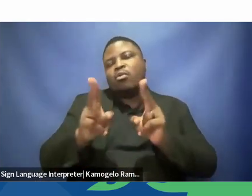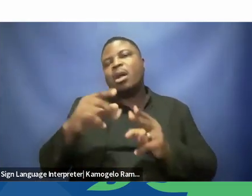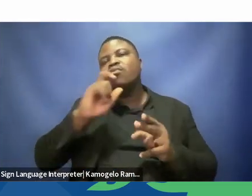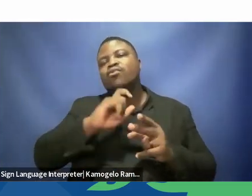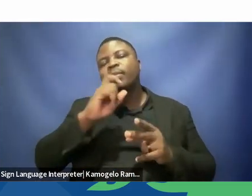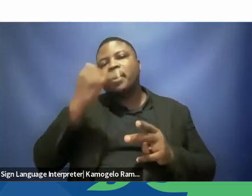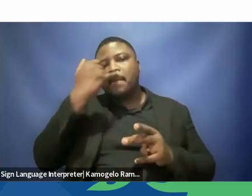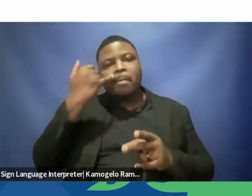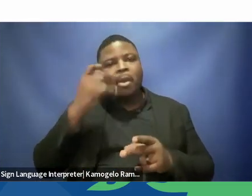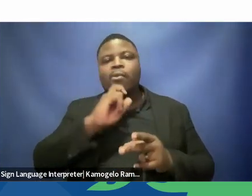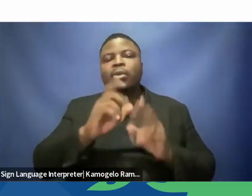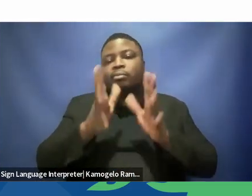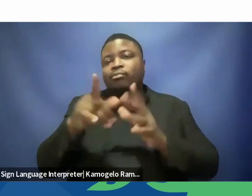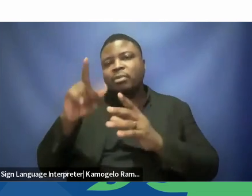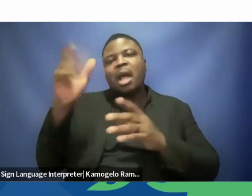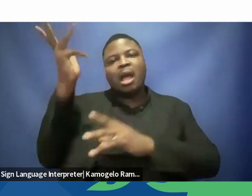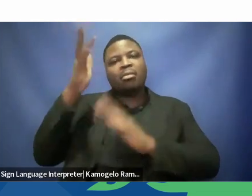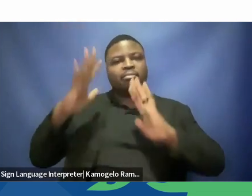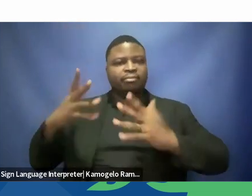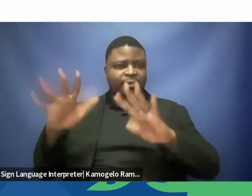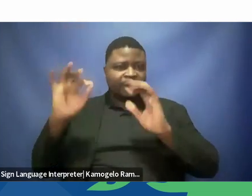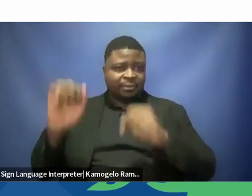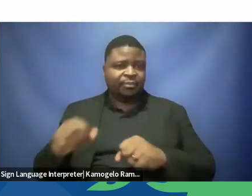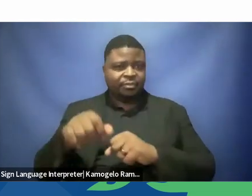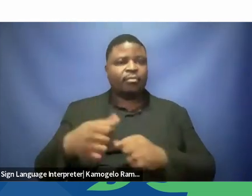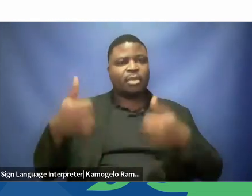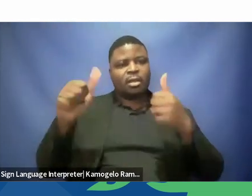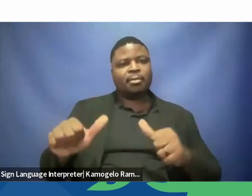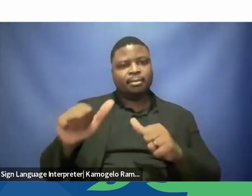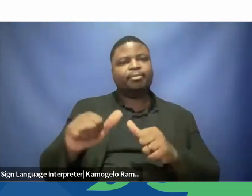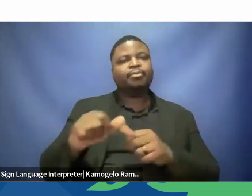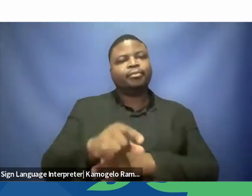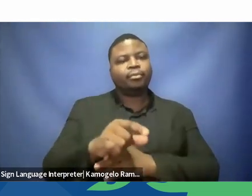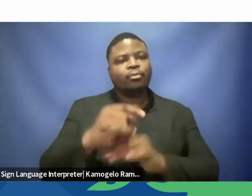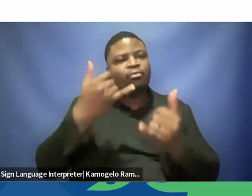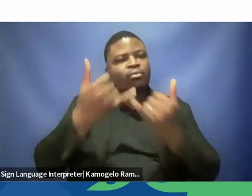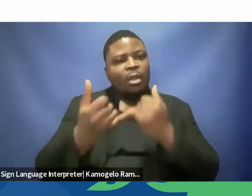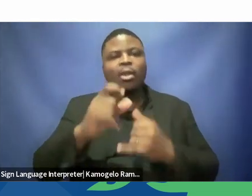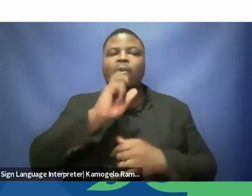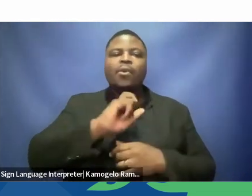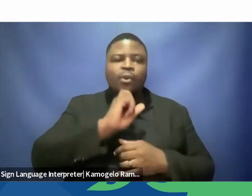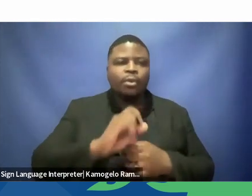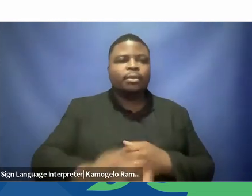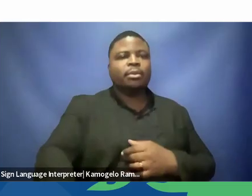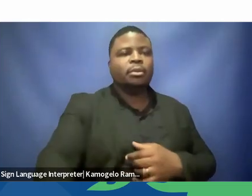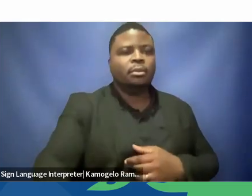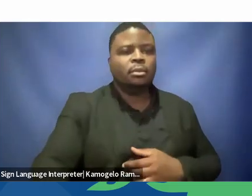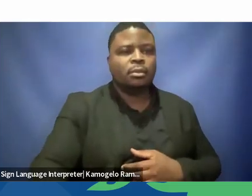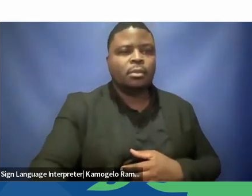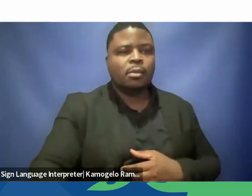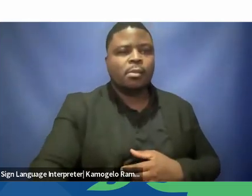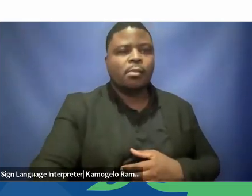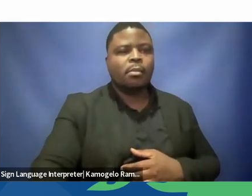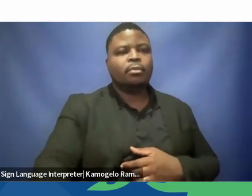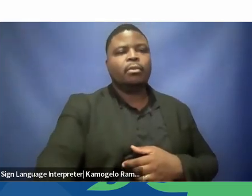to what Davi said earlier about it's not all bad, so we don't pathologize sexualized drug use or chemsex. And then I will